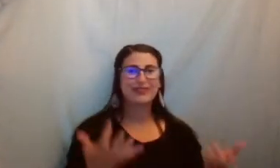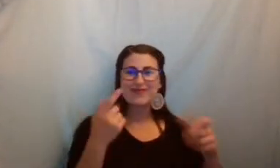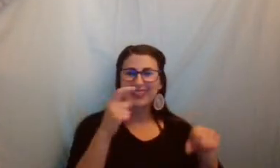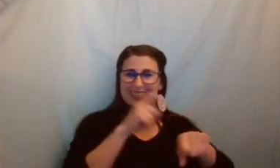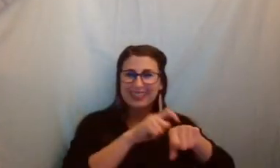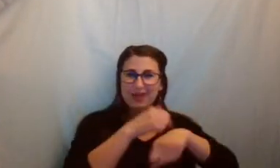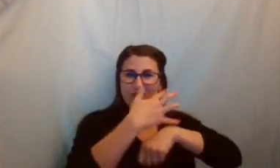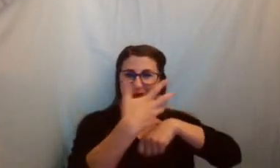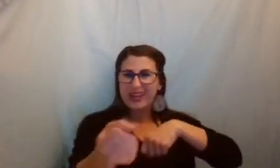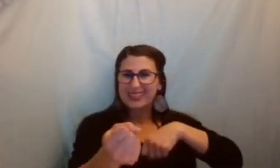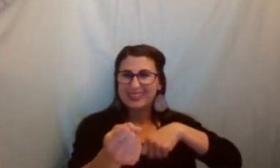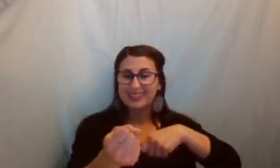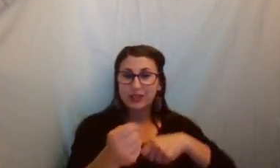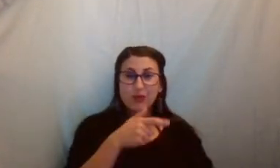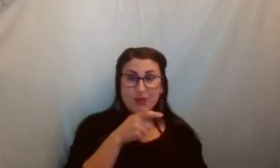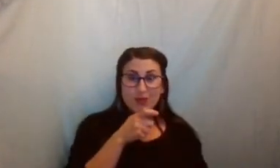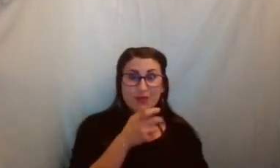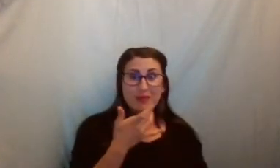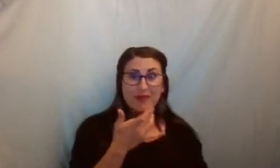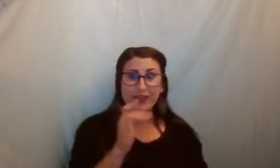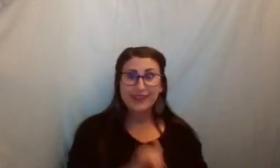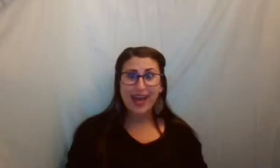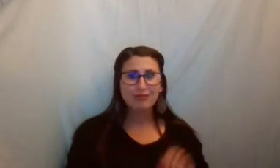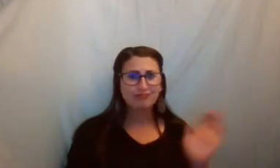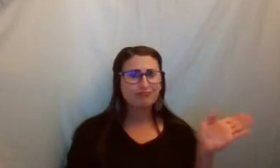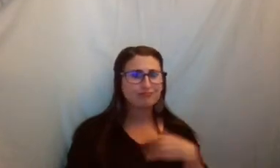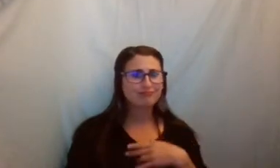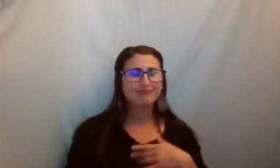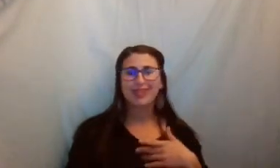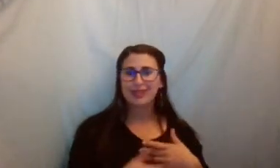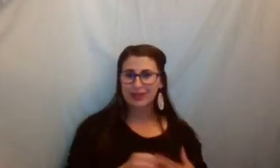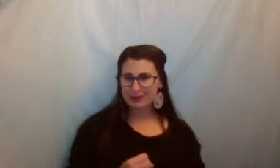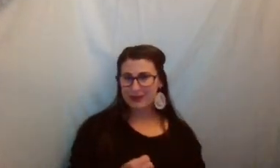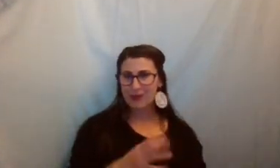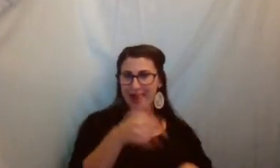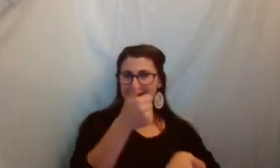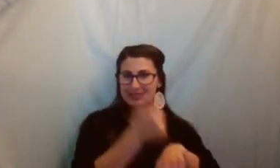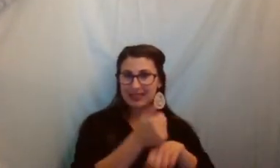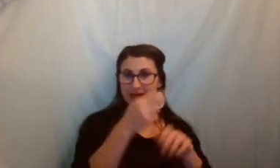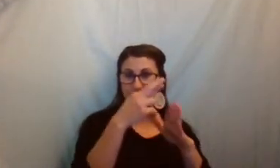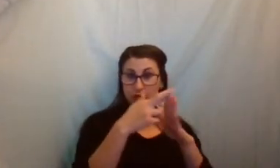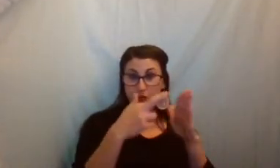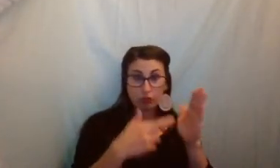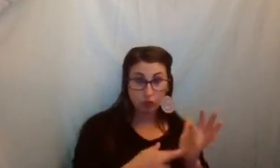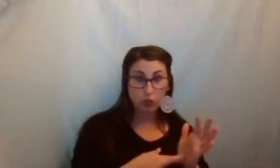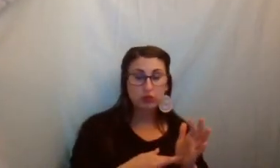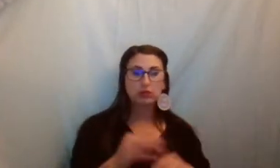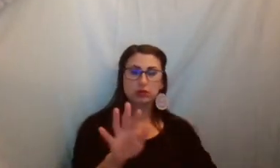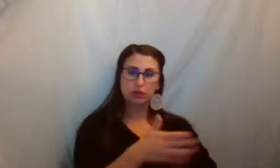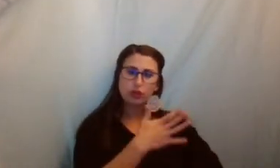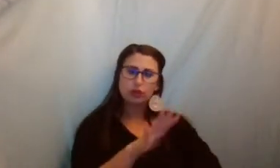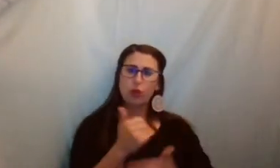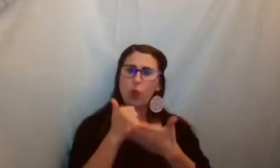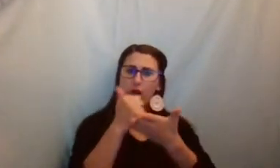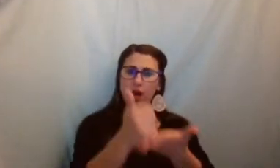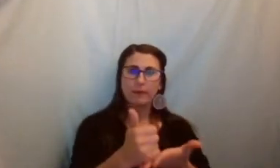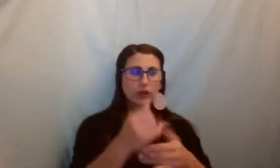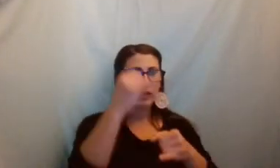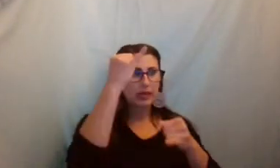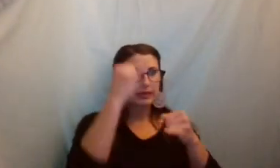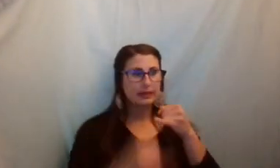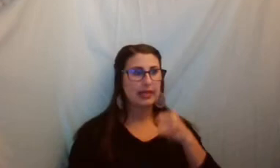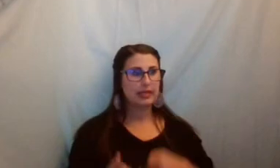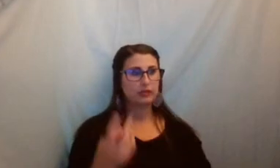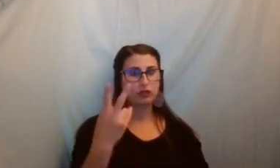That's way too time consuming. Who wants to do that? So that's why there are rules, the song, to help you out. All right, the